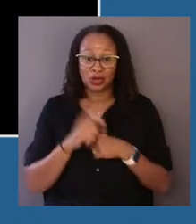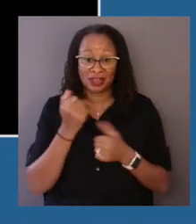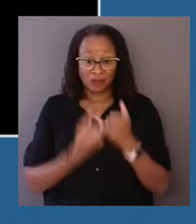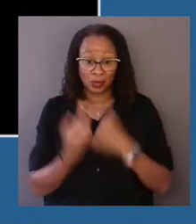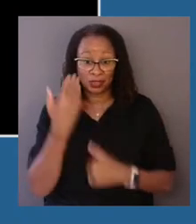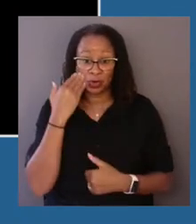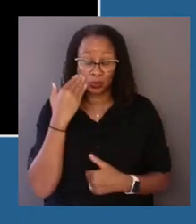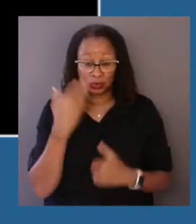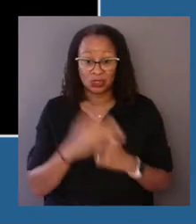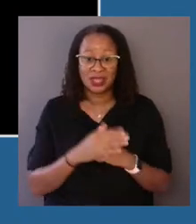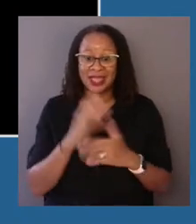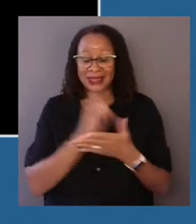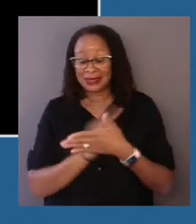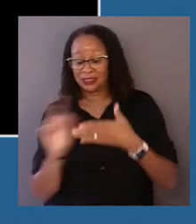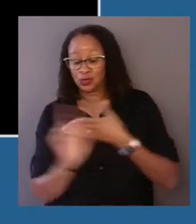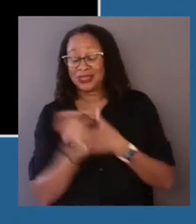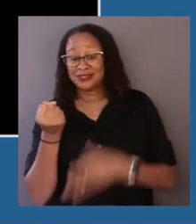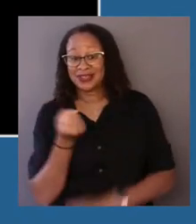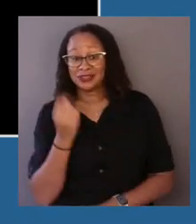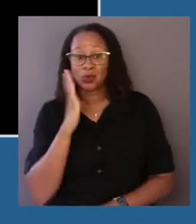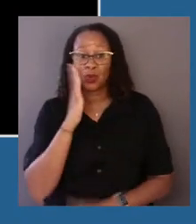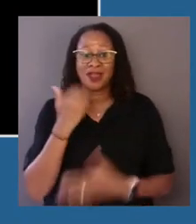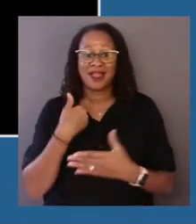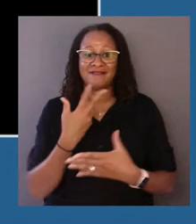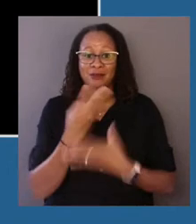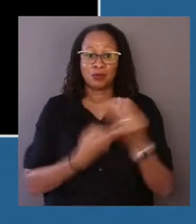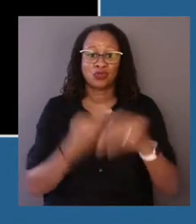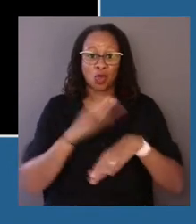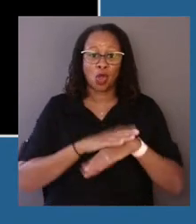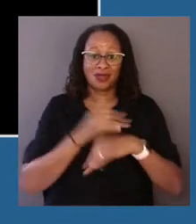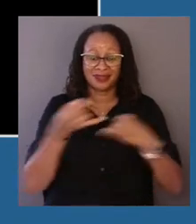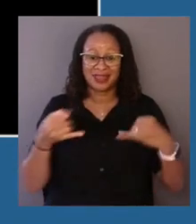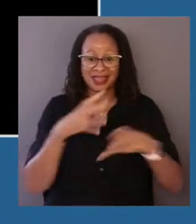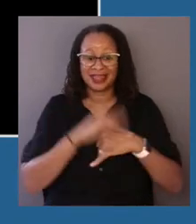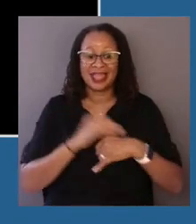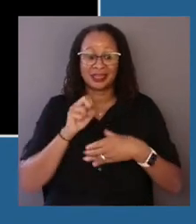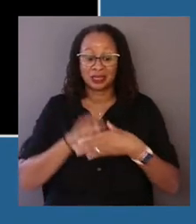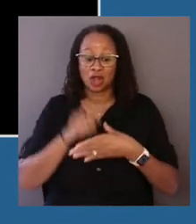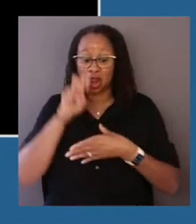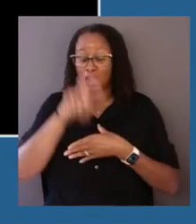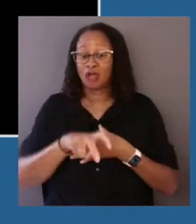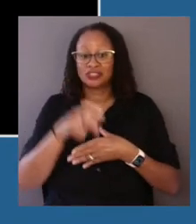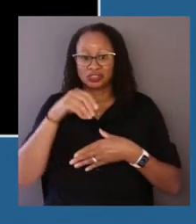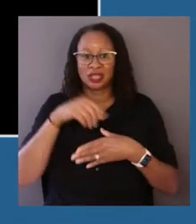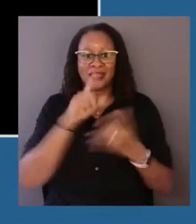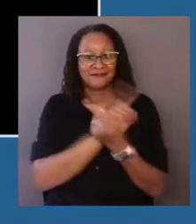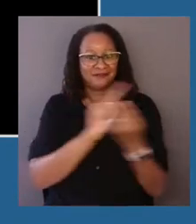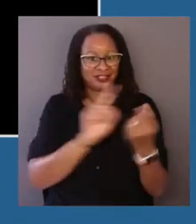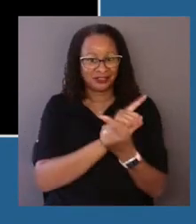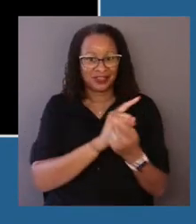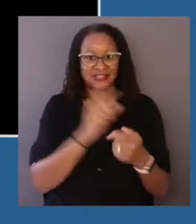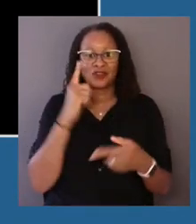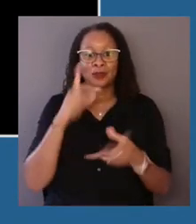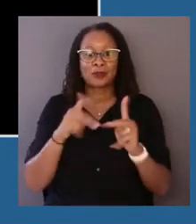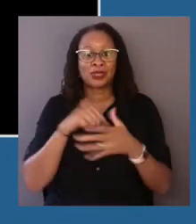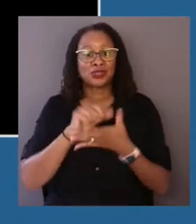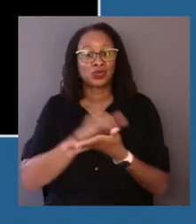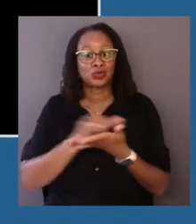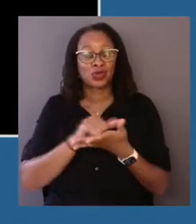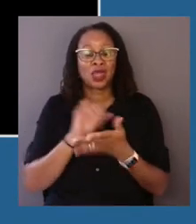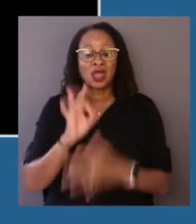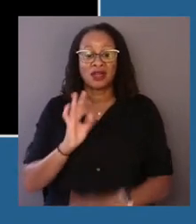that next Saturday, we will have both an online launch and an in-person launch for those in New York City of